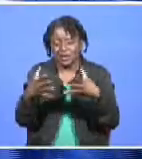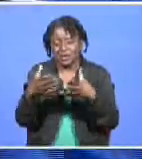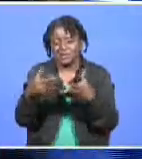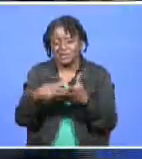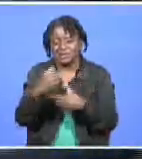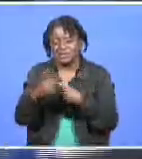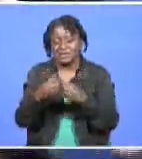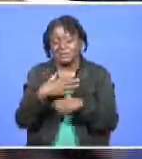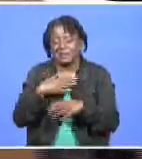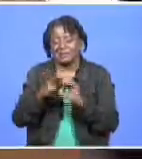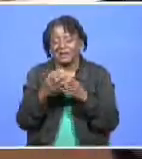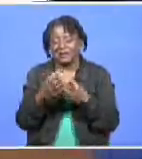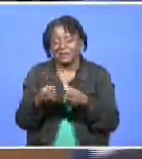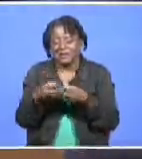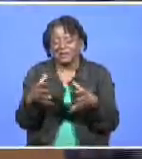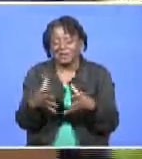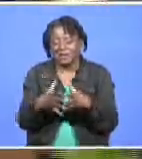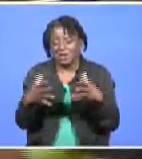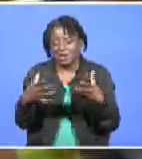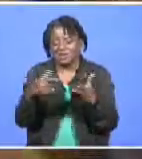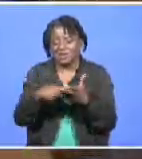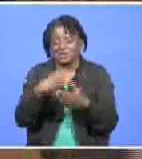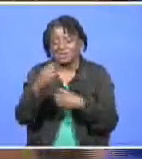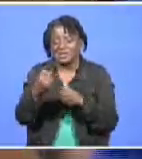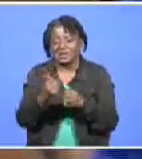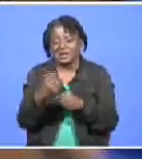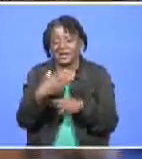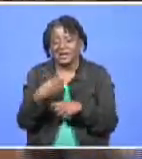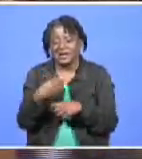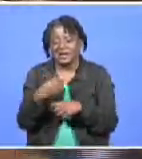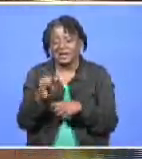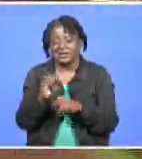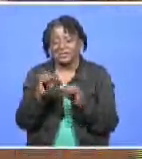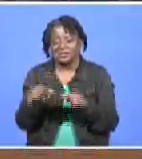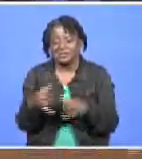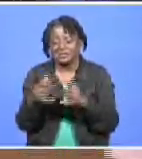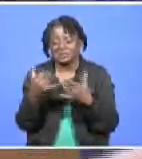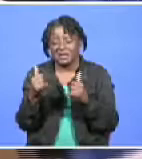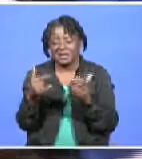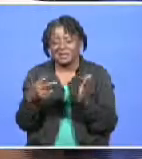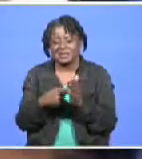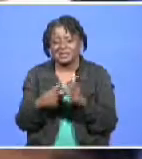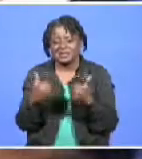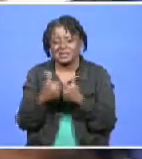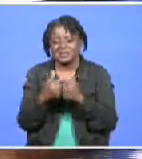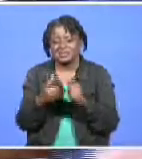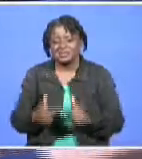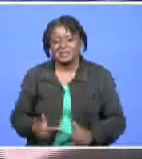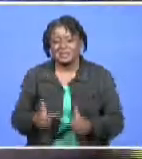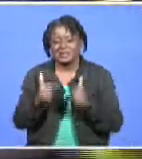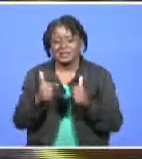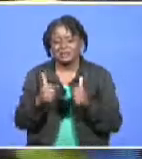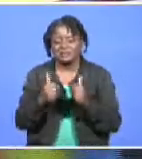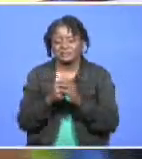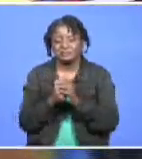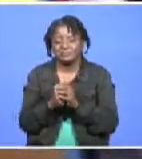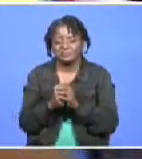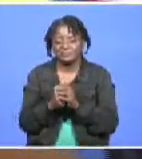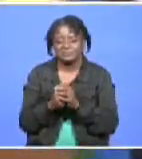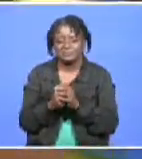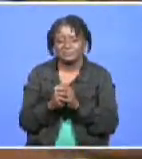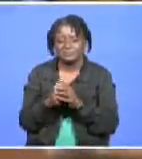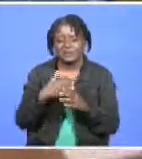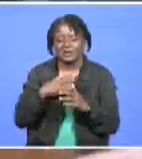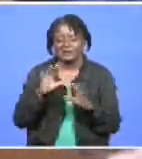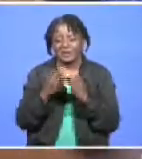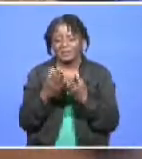My family lost a whole lot this year. And, I'm just playing this game for them, you know? Just playing for my SFA family, my family back home